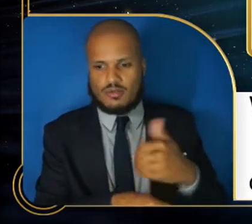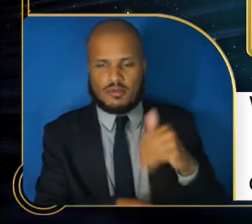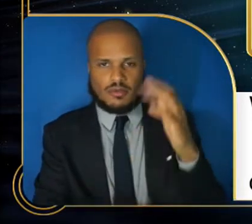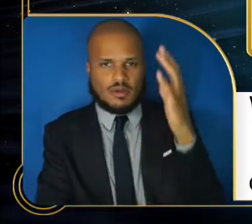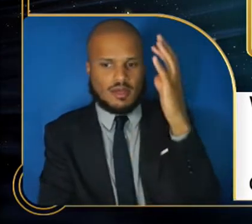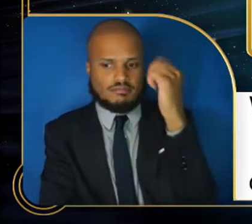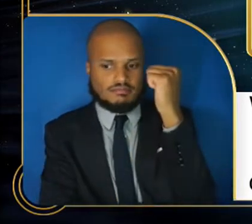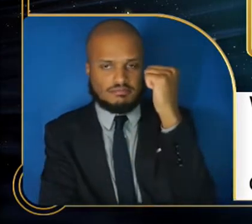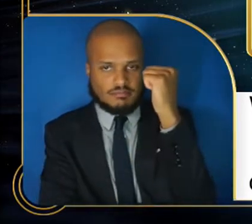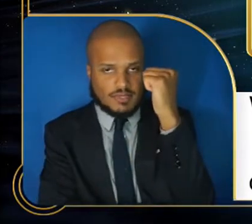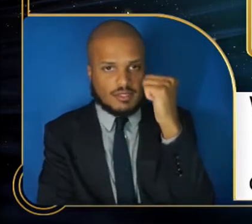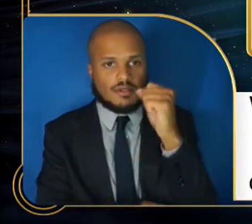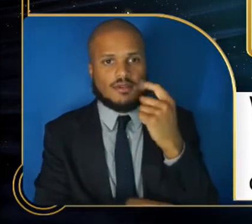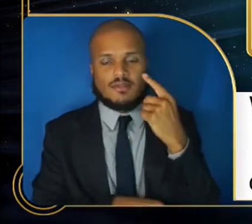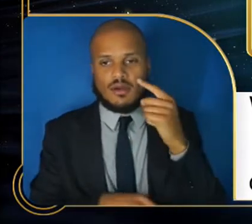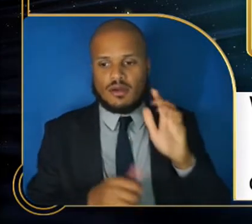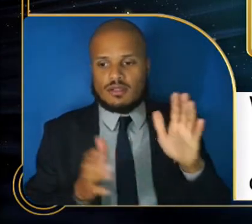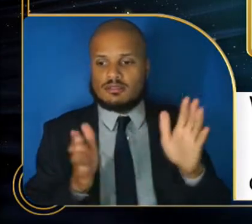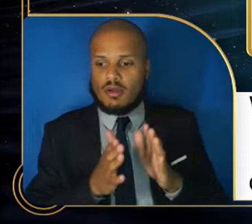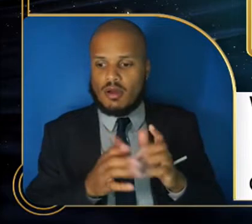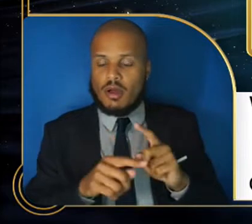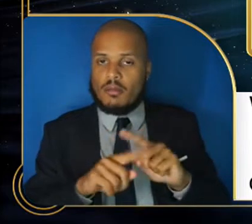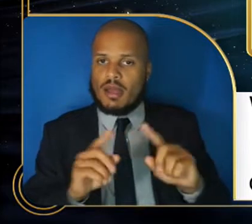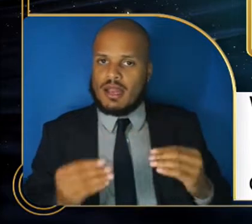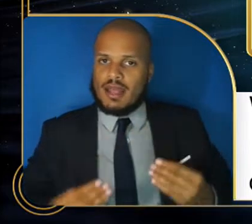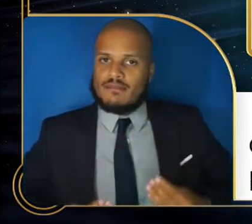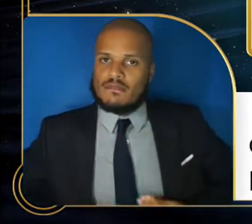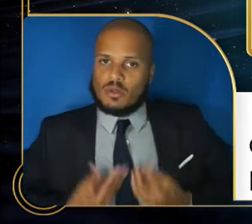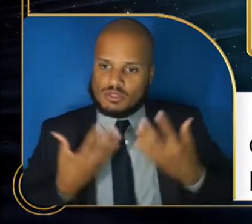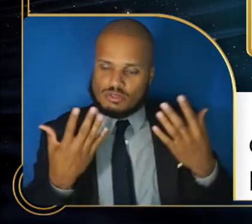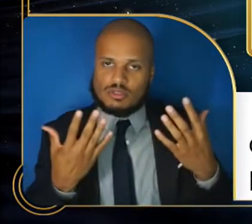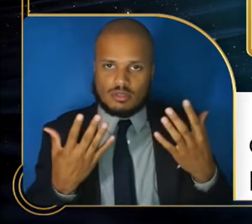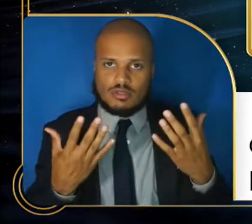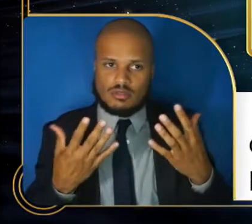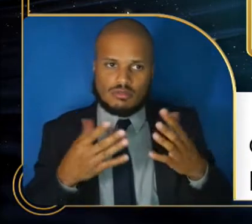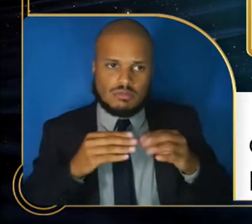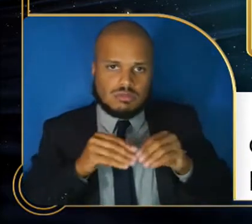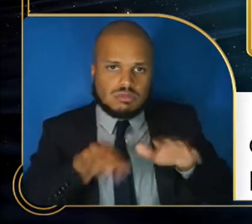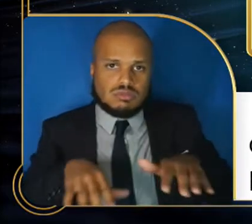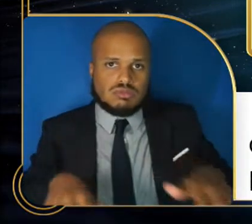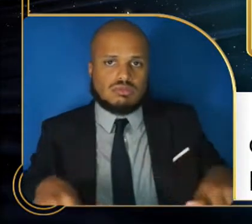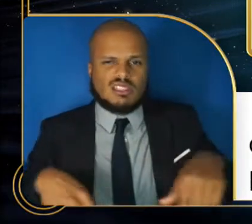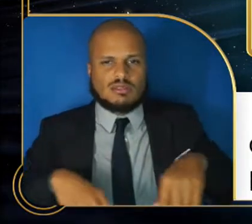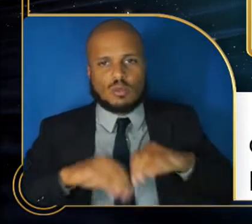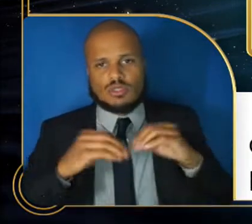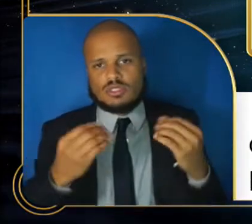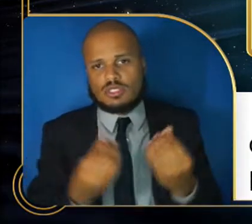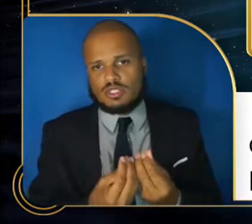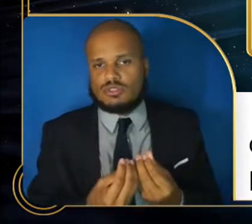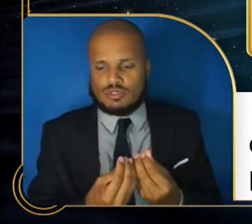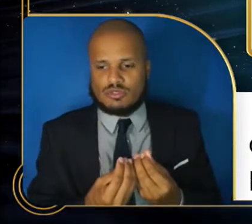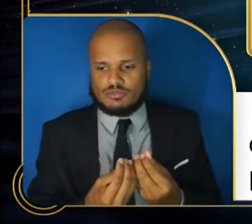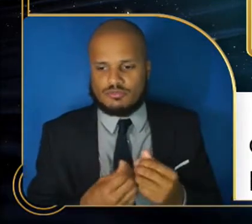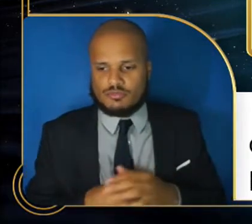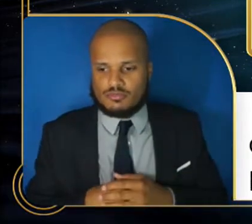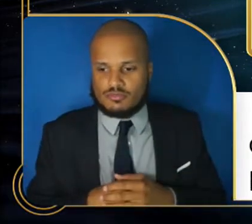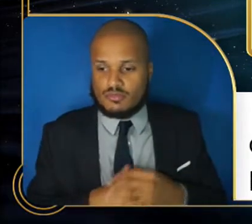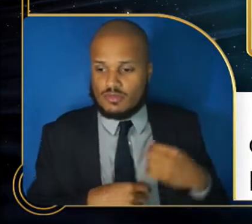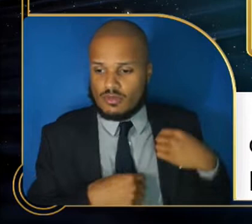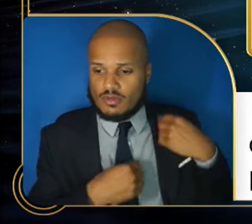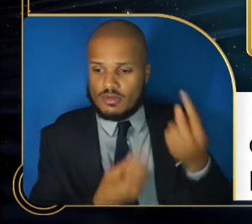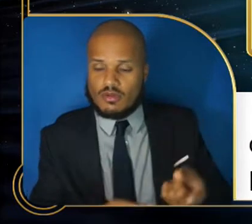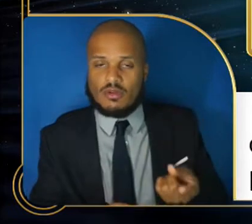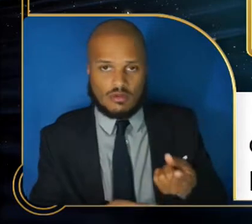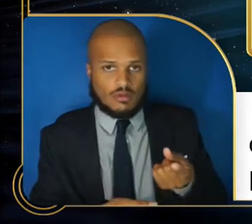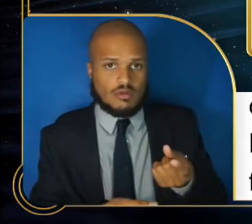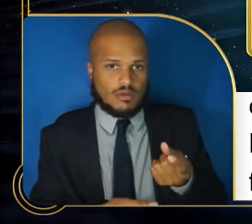for a small but influential and far-reaching organization. Over 5 decades,